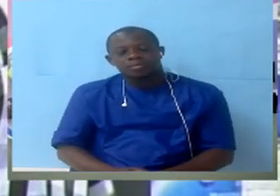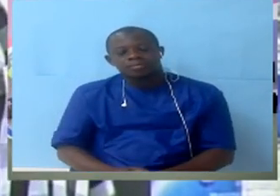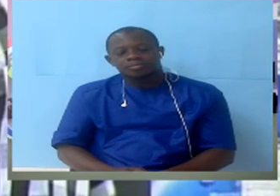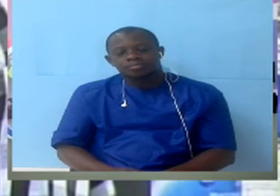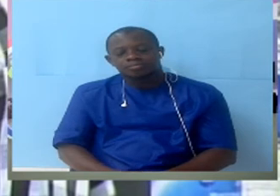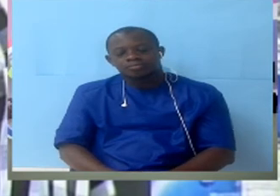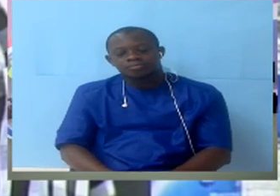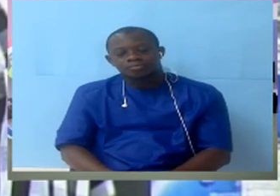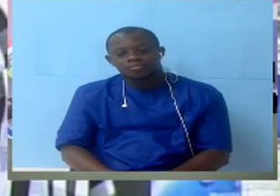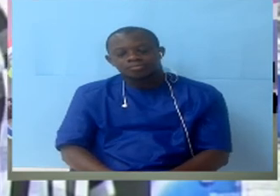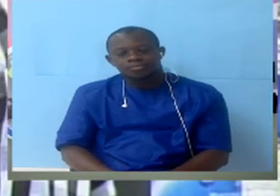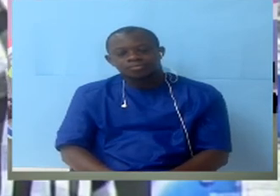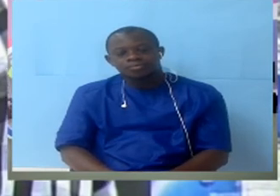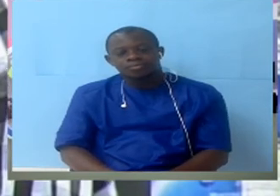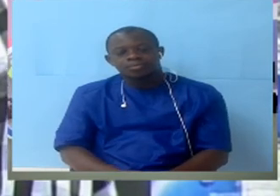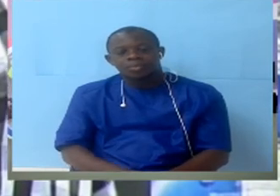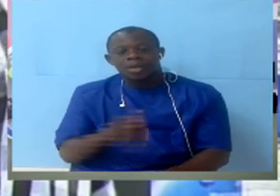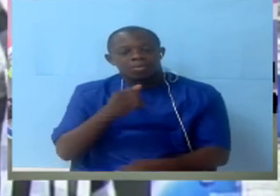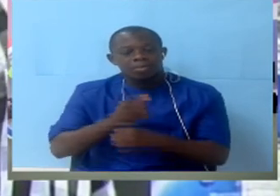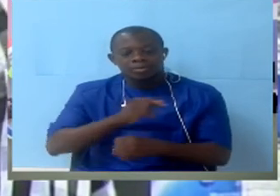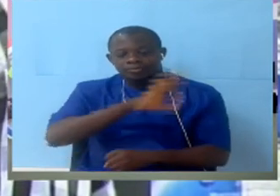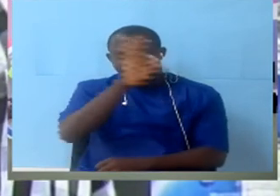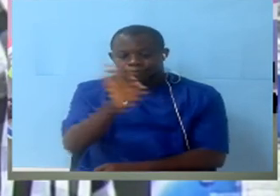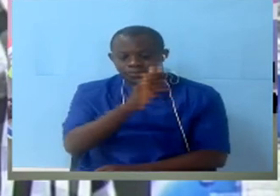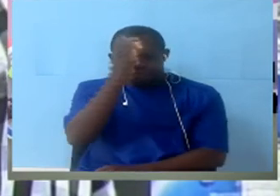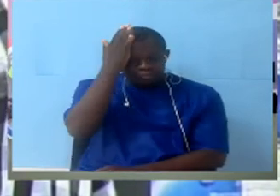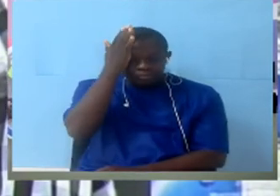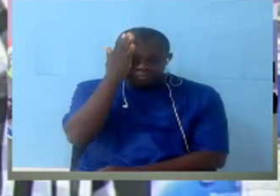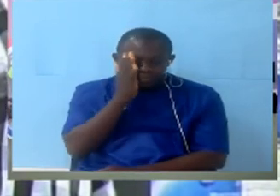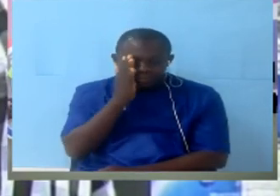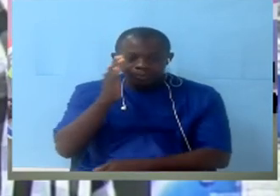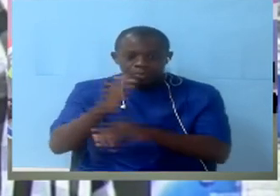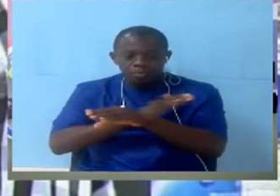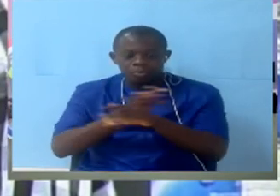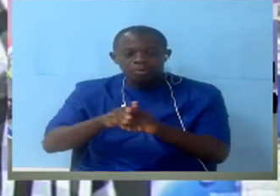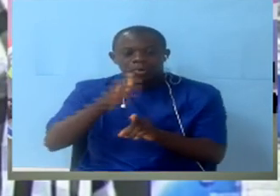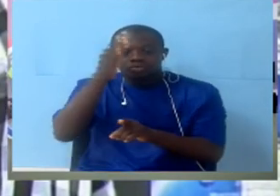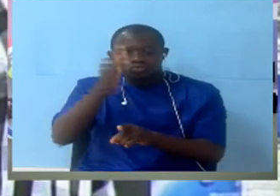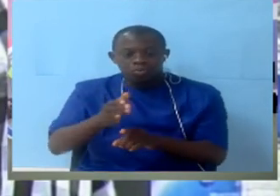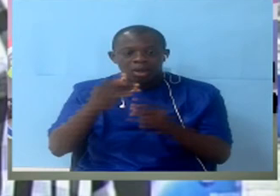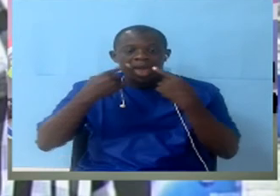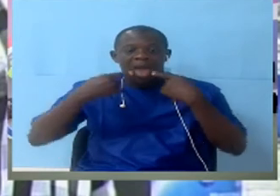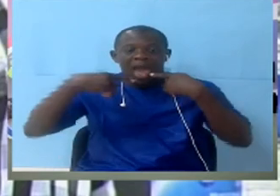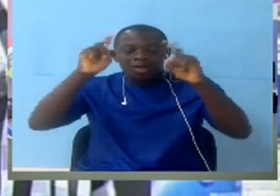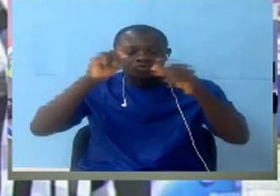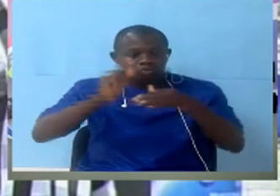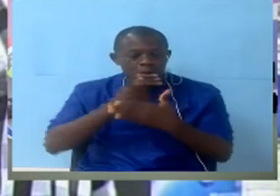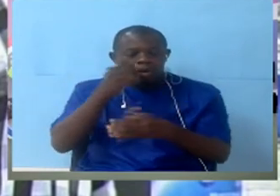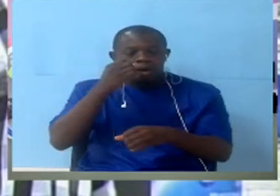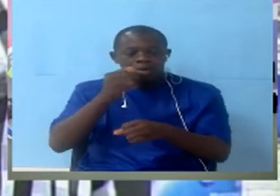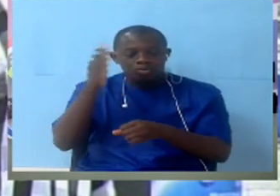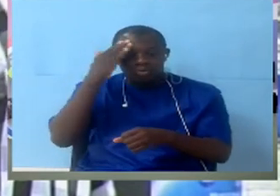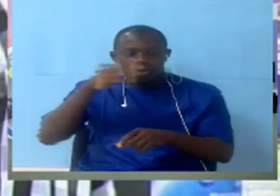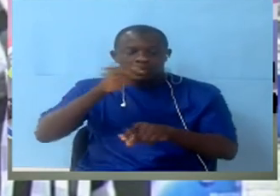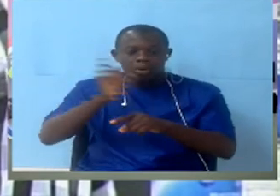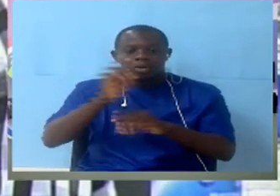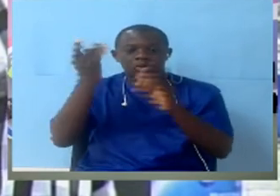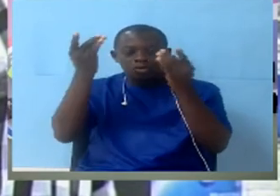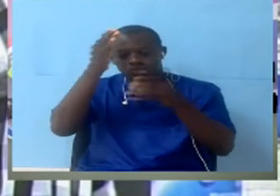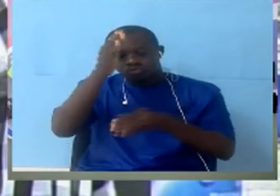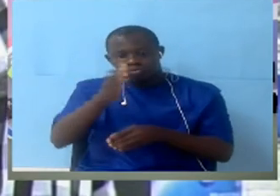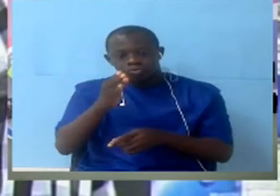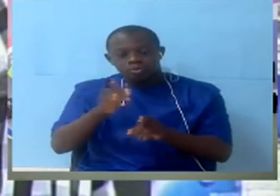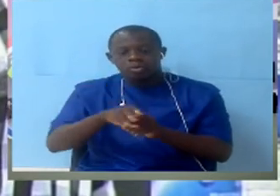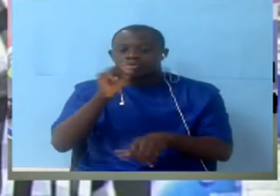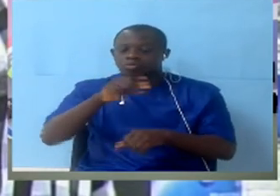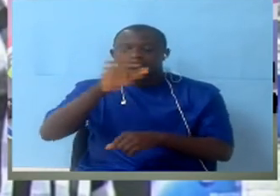it will be very serious because before the truth is announced or is declared,